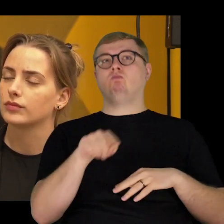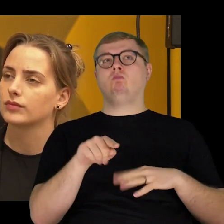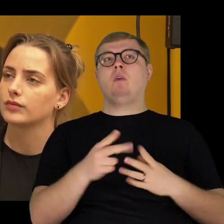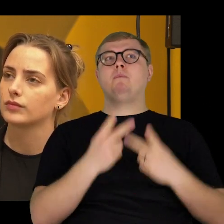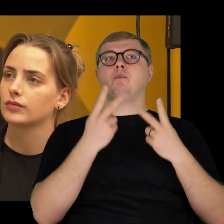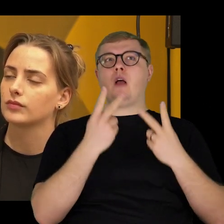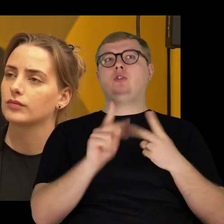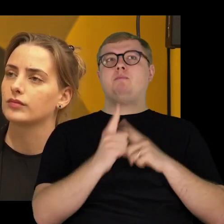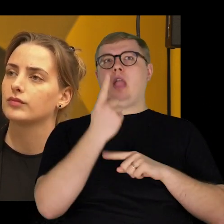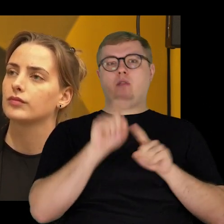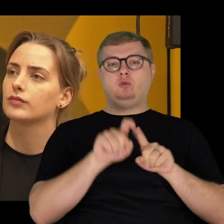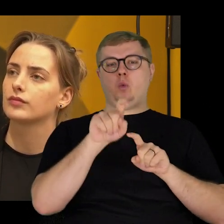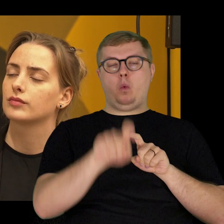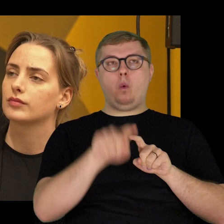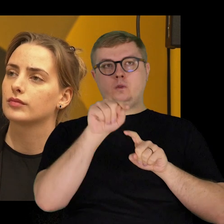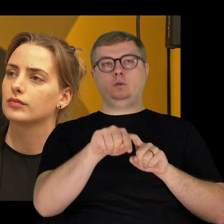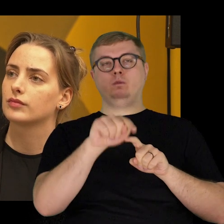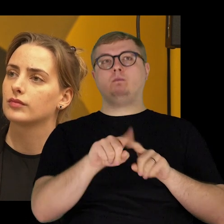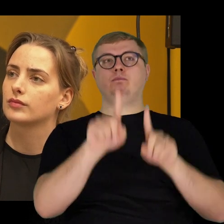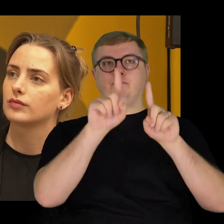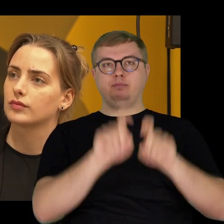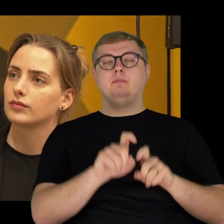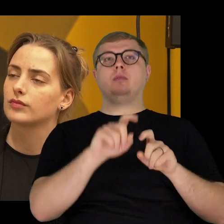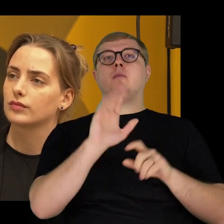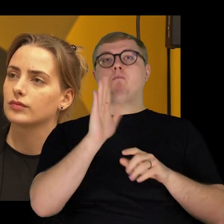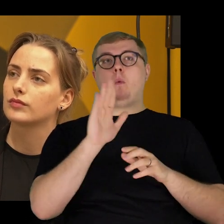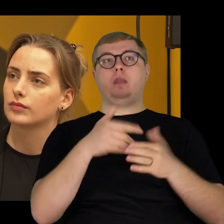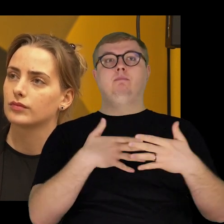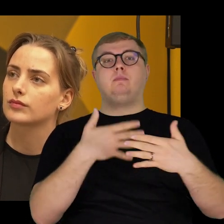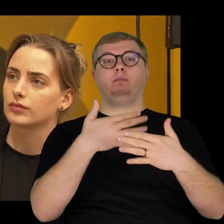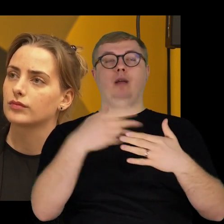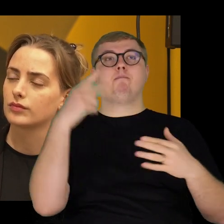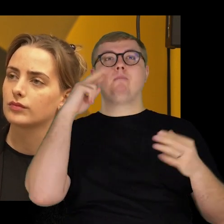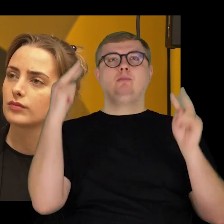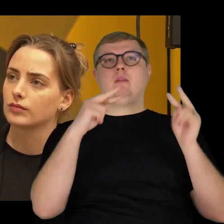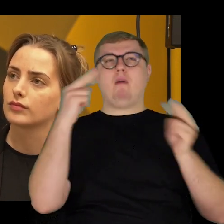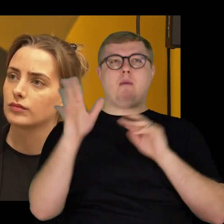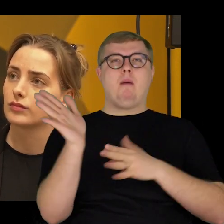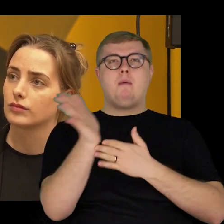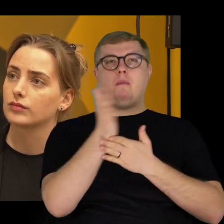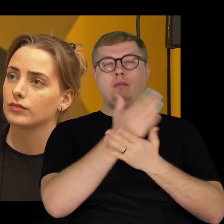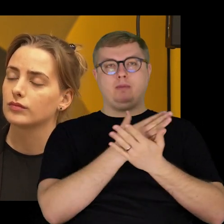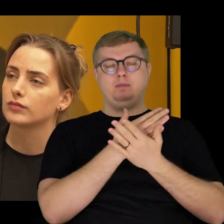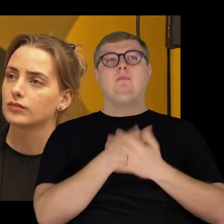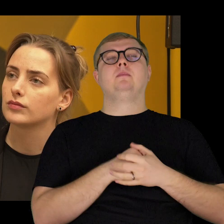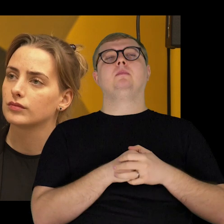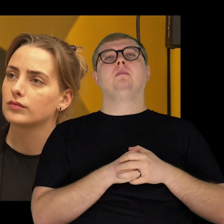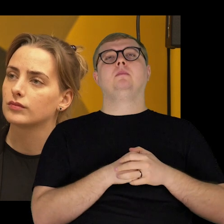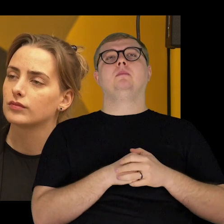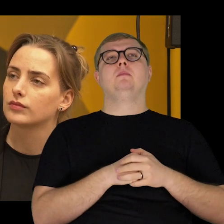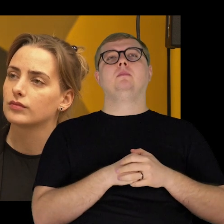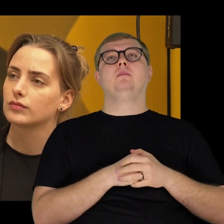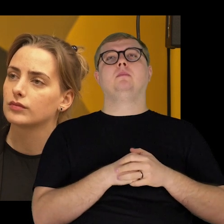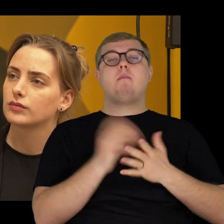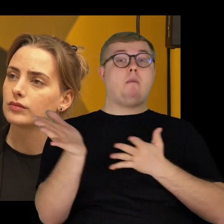step into coming closer to this multi-perspective. It doesn't mean that there